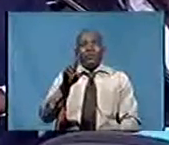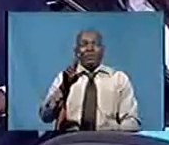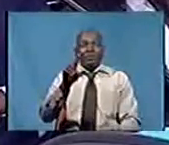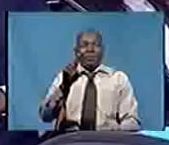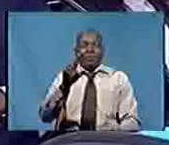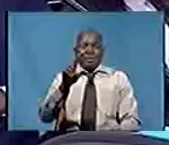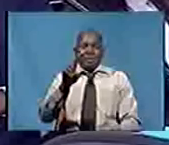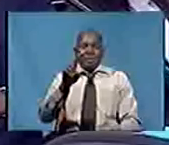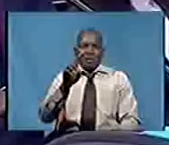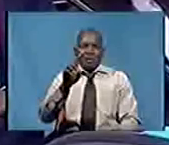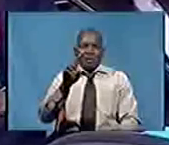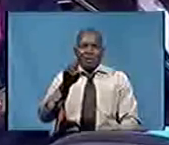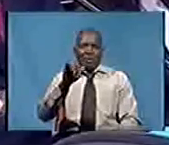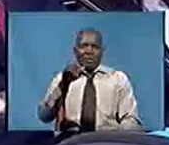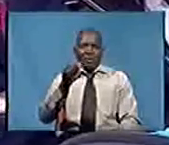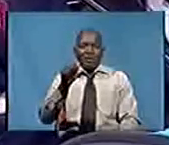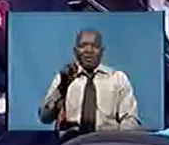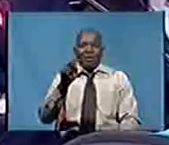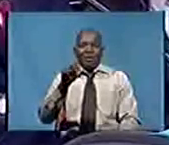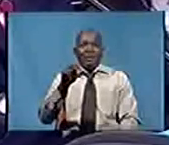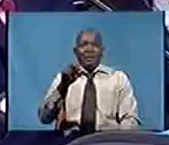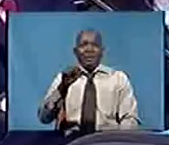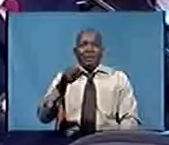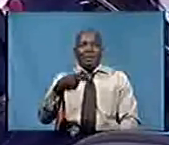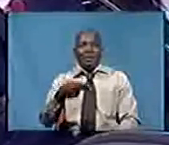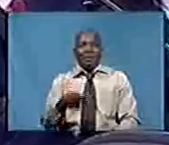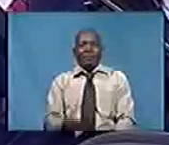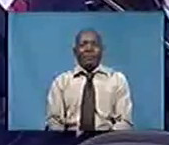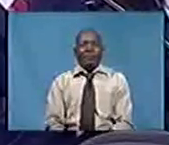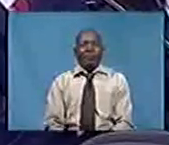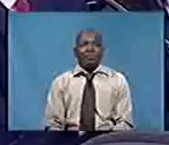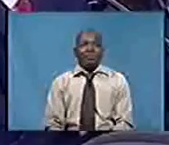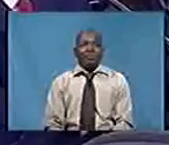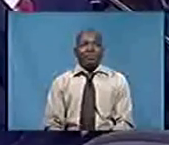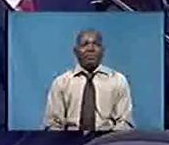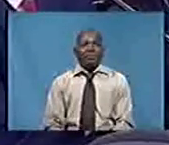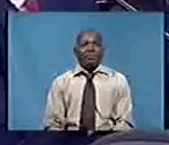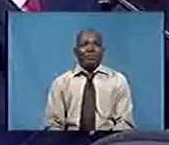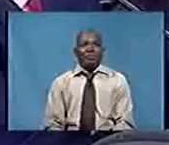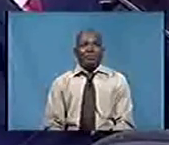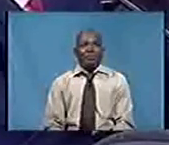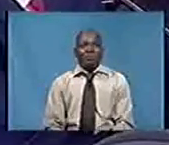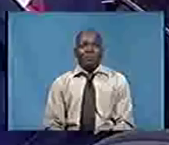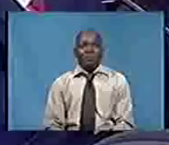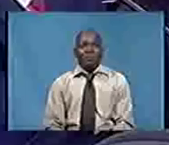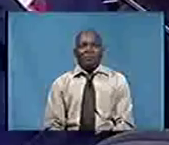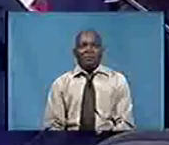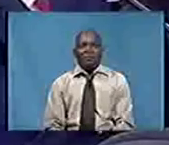J-A-M-A-H. Oh, okay. With a compound Ayikoi Otoo.